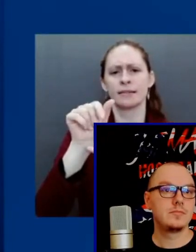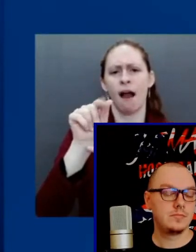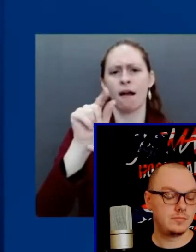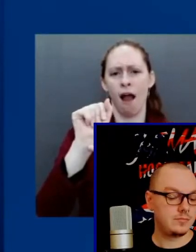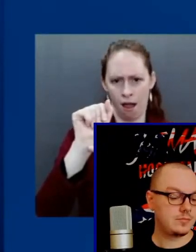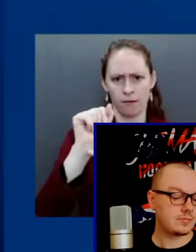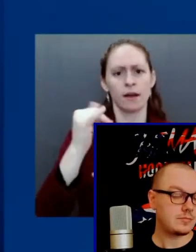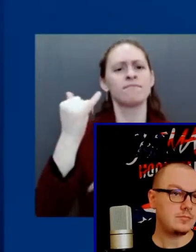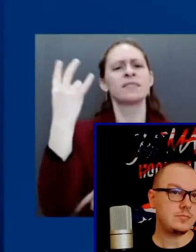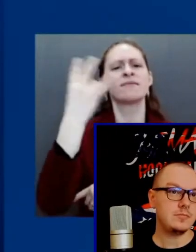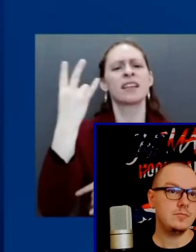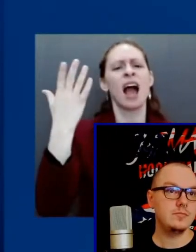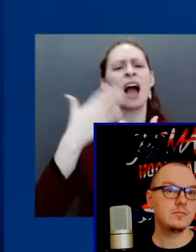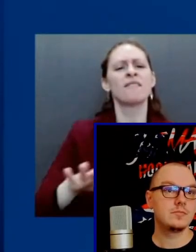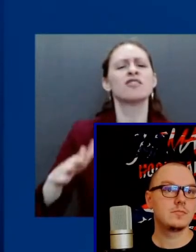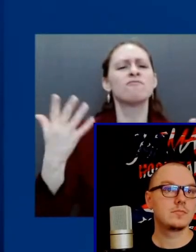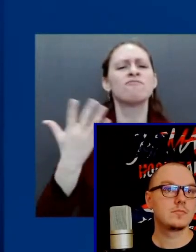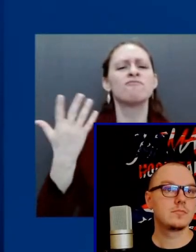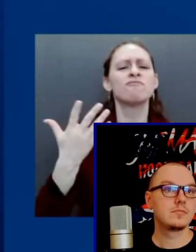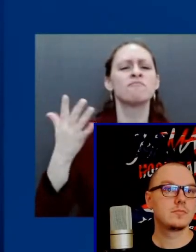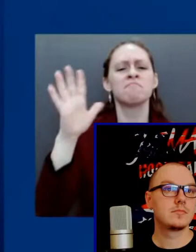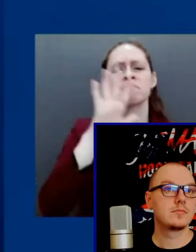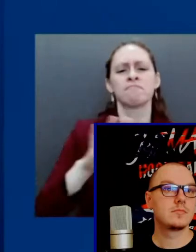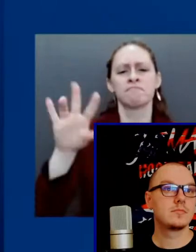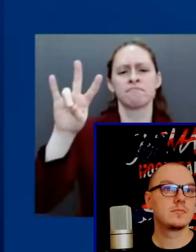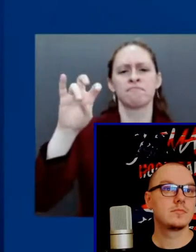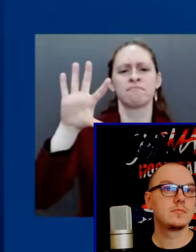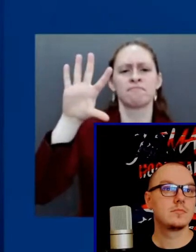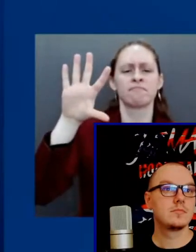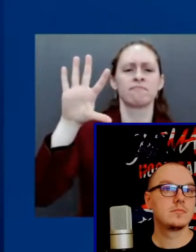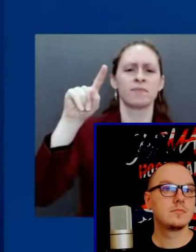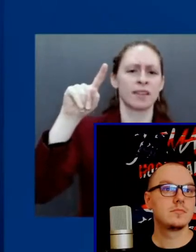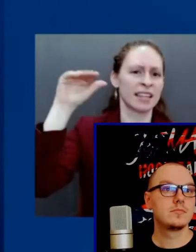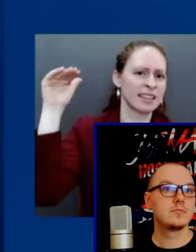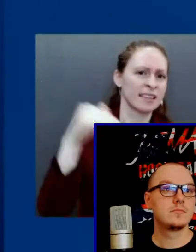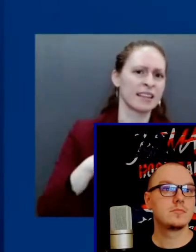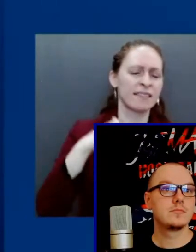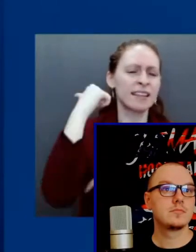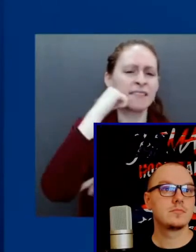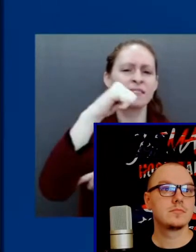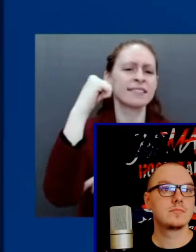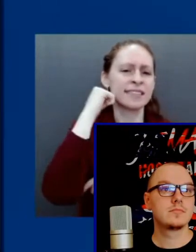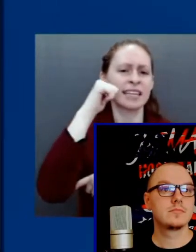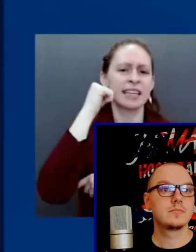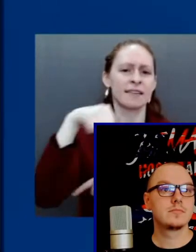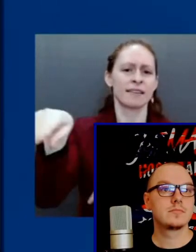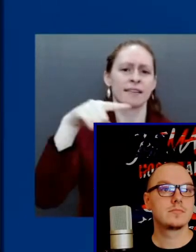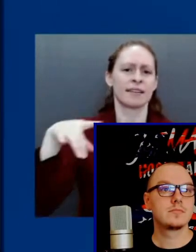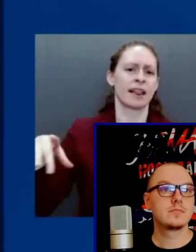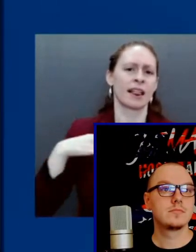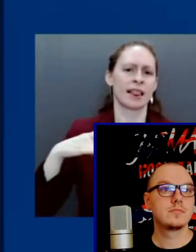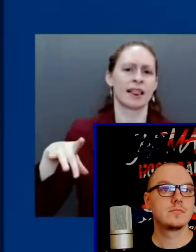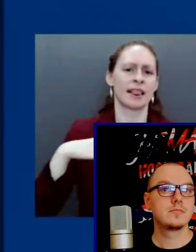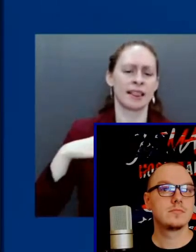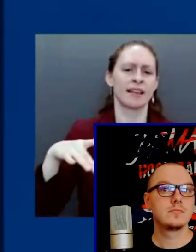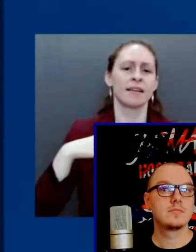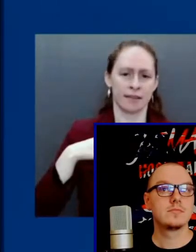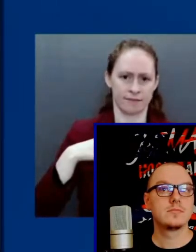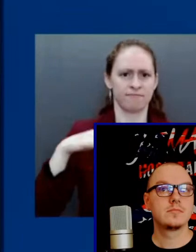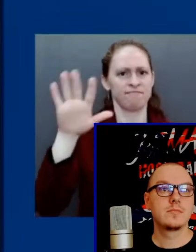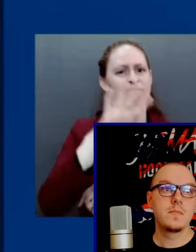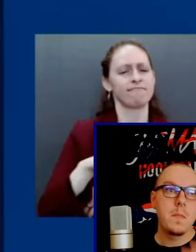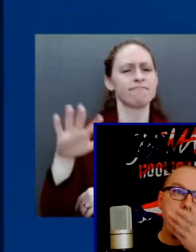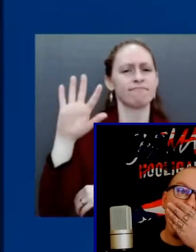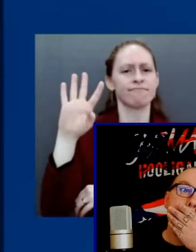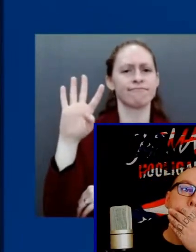751,000 cases per day, an increase of about 47% over the previous week. The 7-day average of hospital admissions